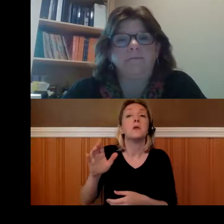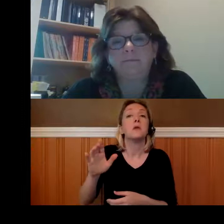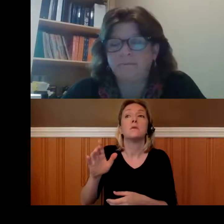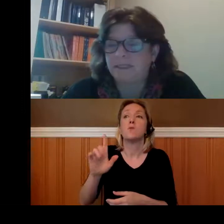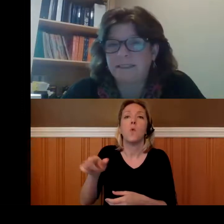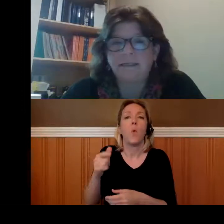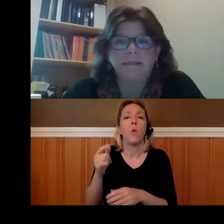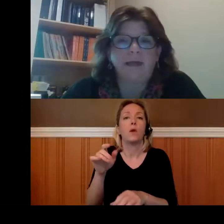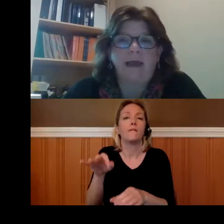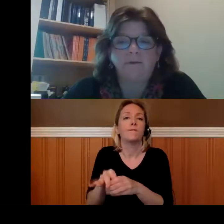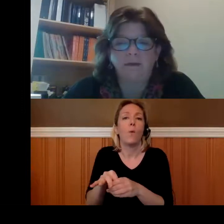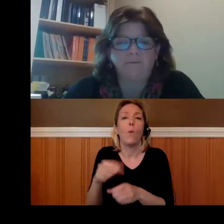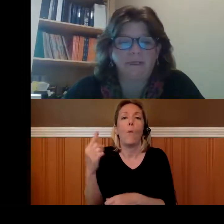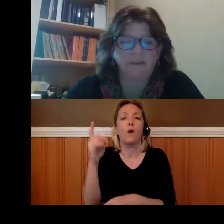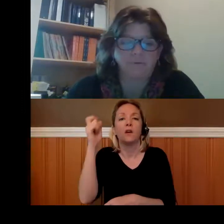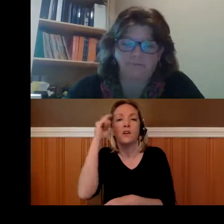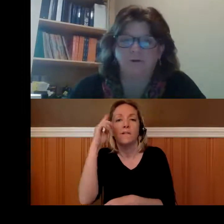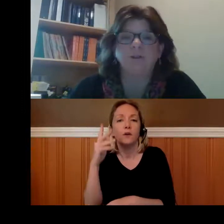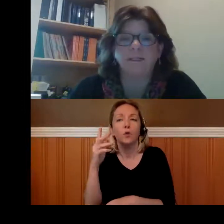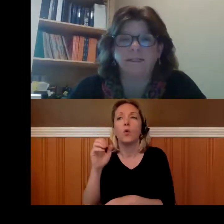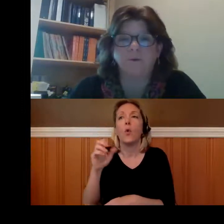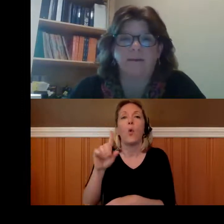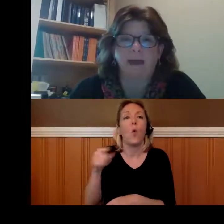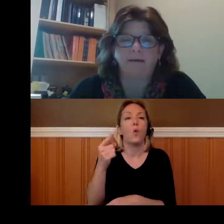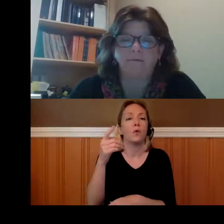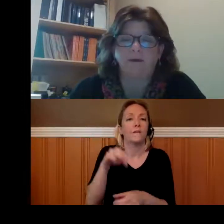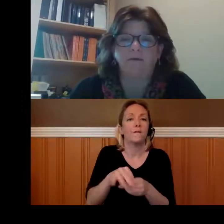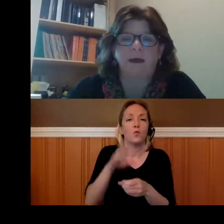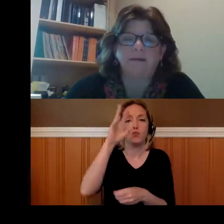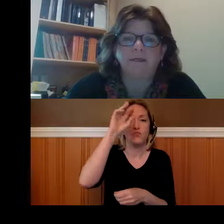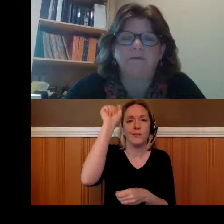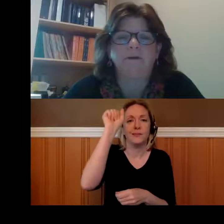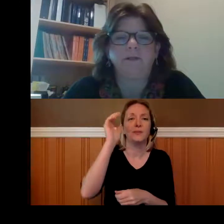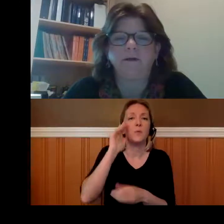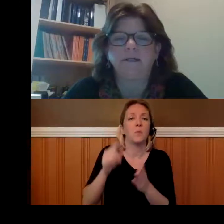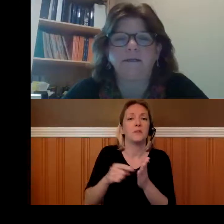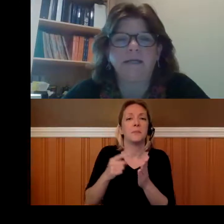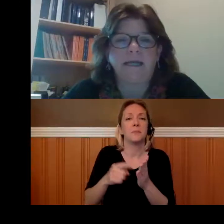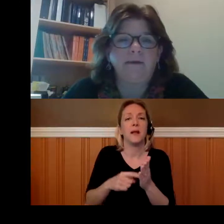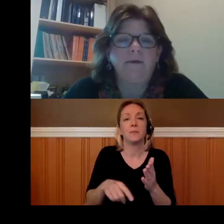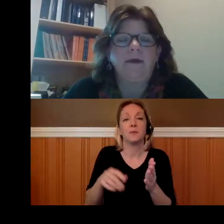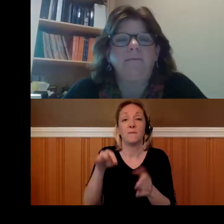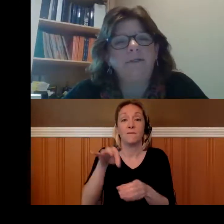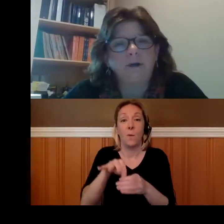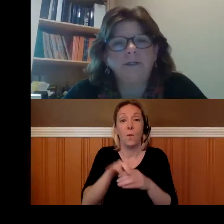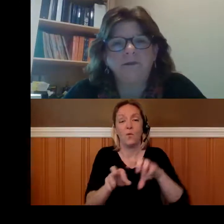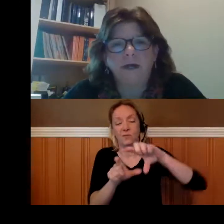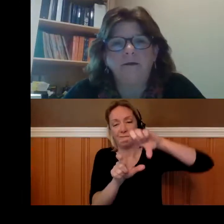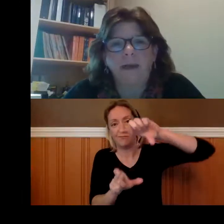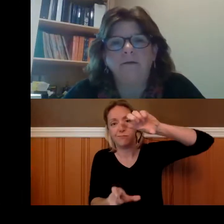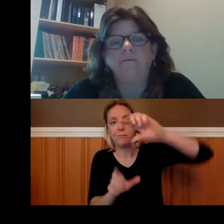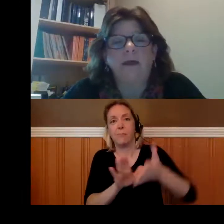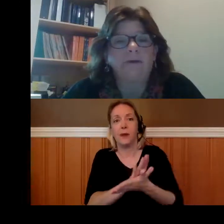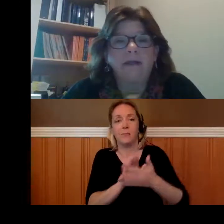doesn't necessarily have to be for each person that's on that ballot. You know, those ballots can be very long and intimidating. But talk to your child about, we